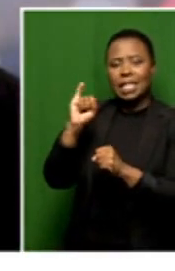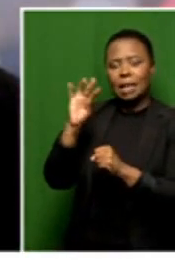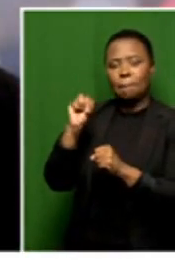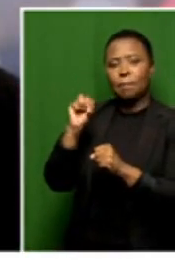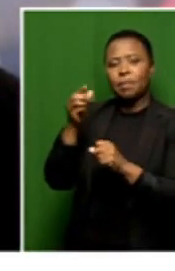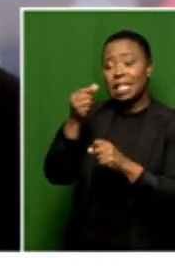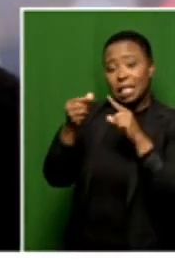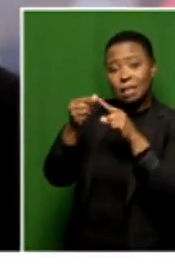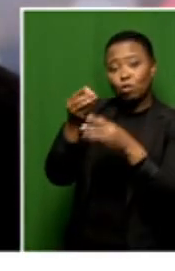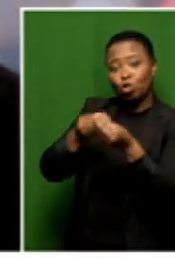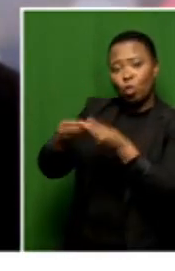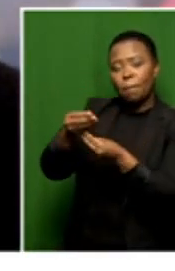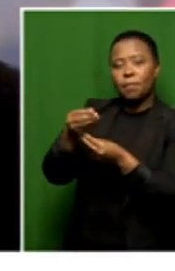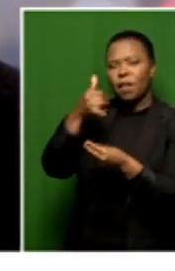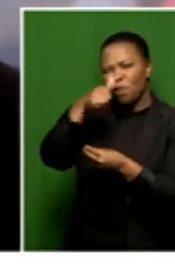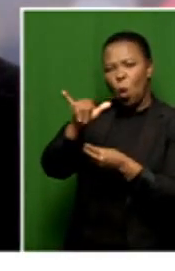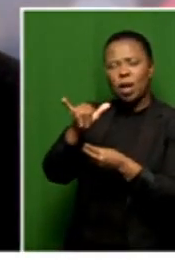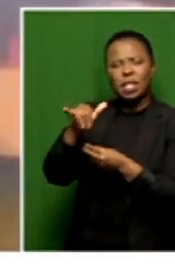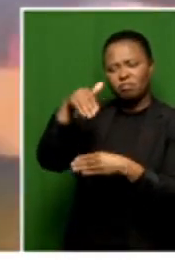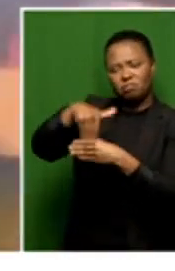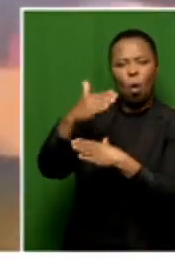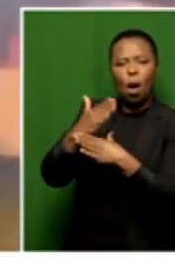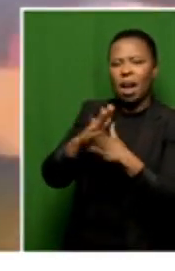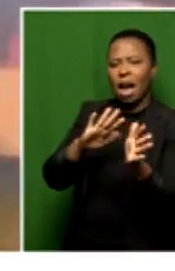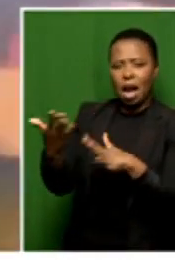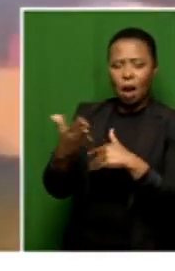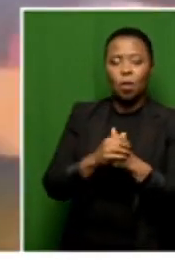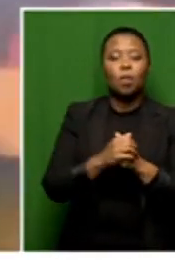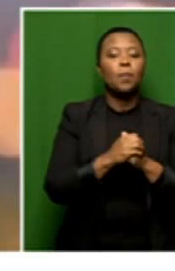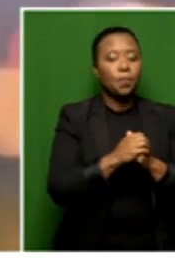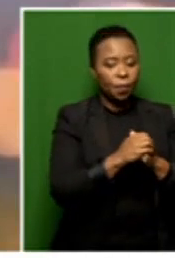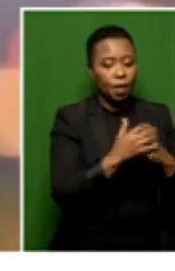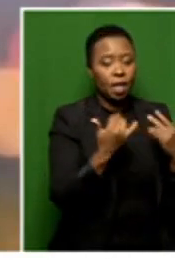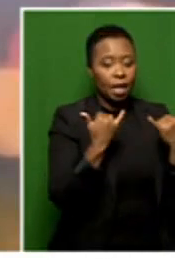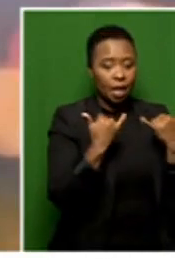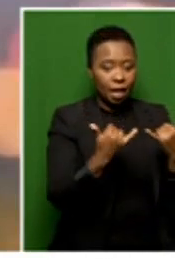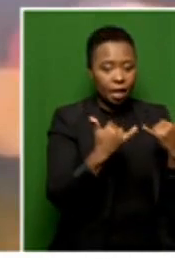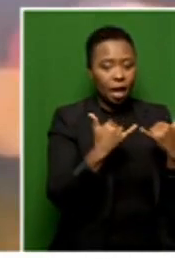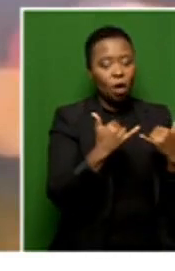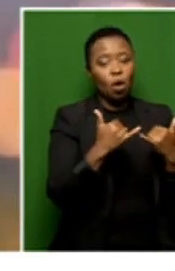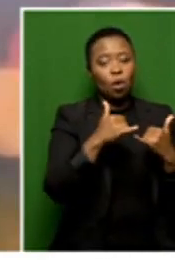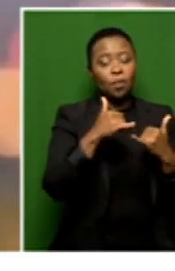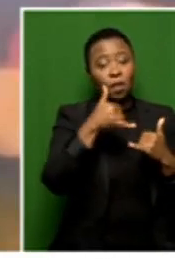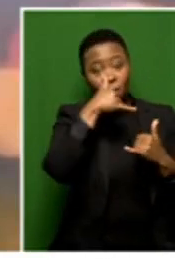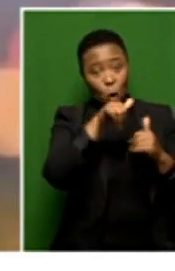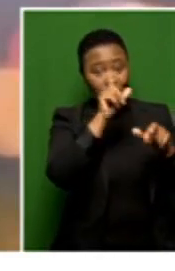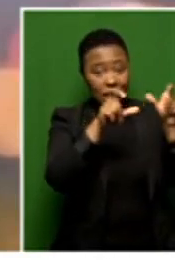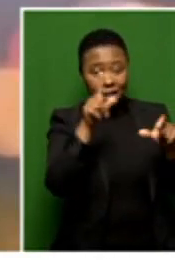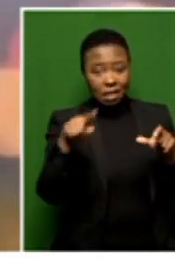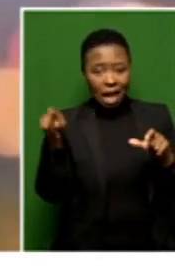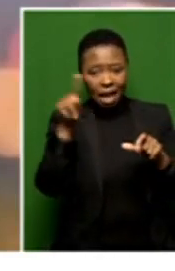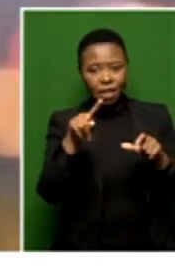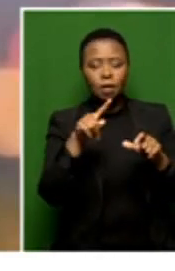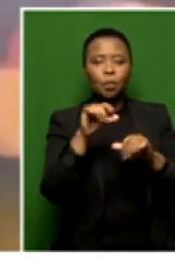fraud? Yeah, so in terms of the modus operandi from our fraudsters, there's a strong leg